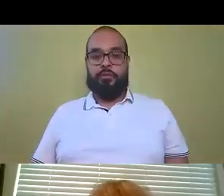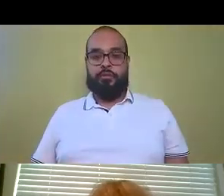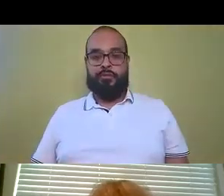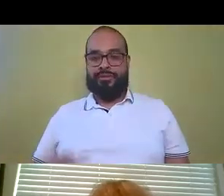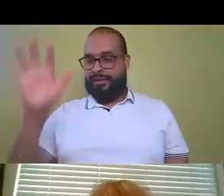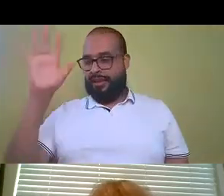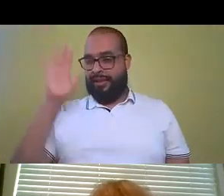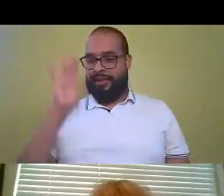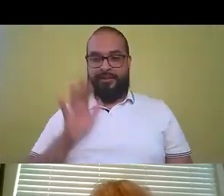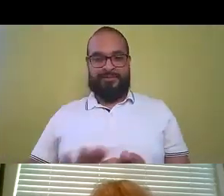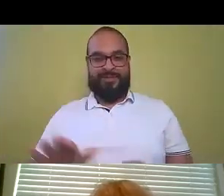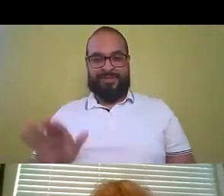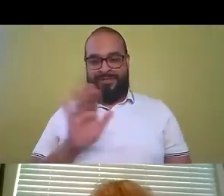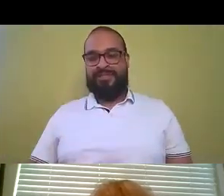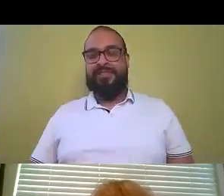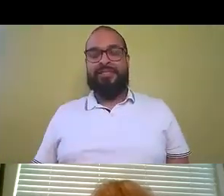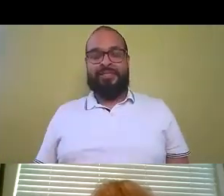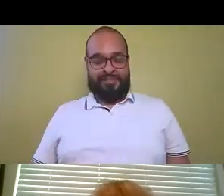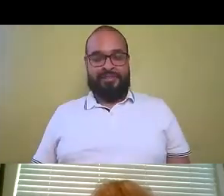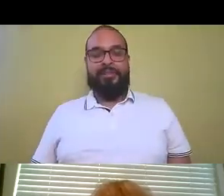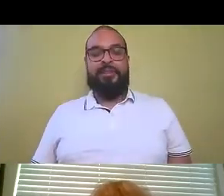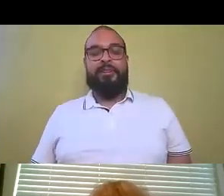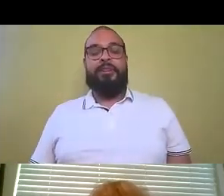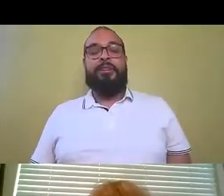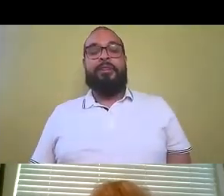when the professor was talking about